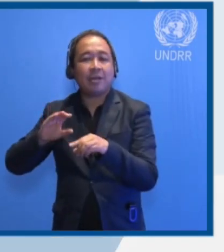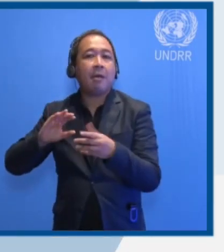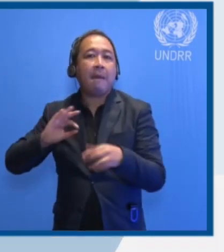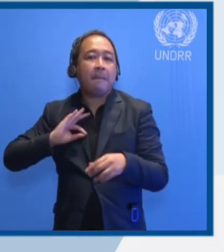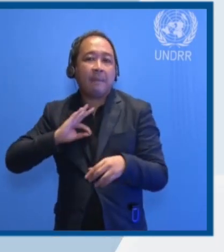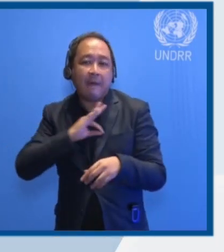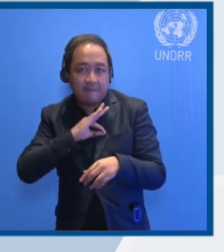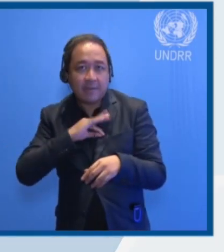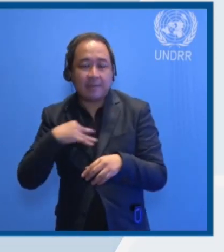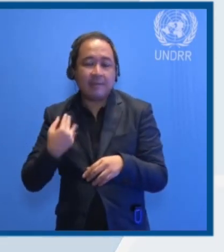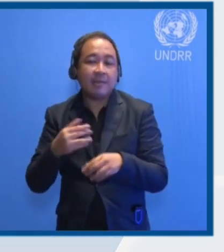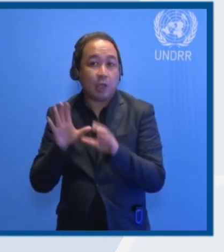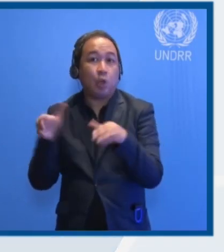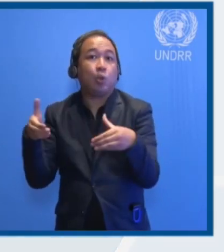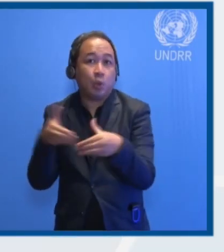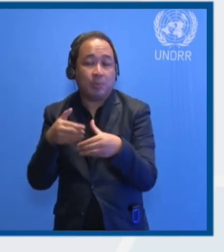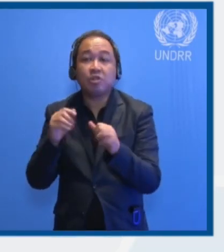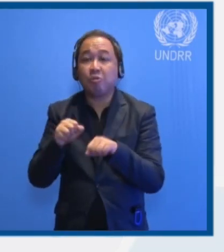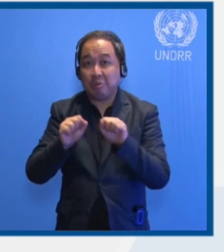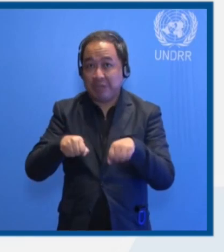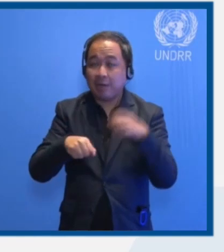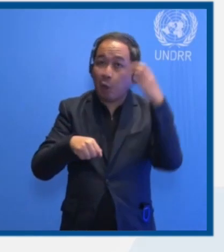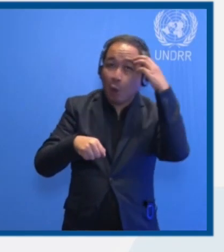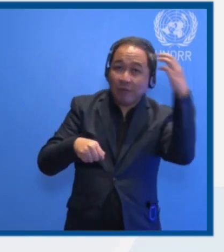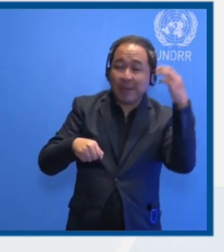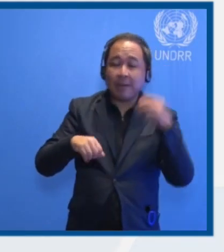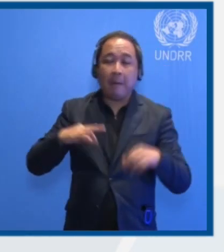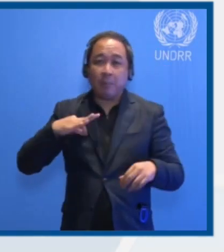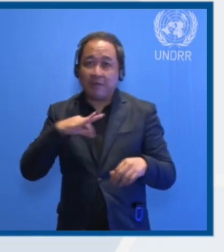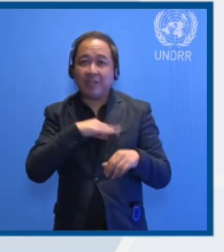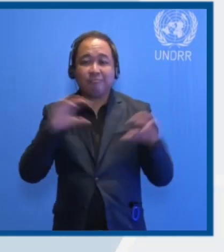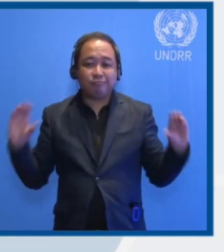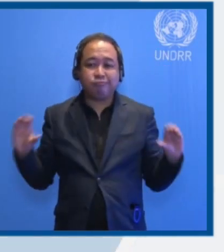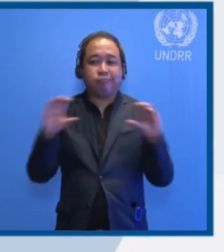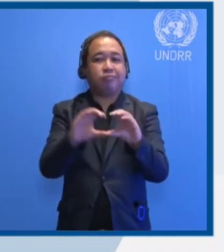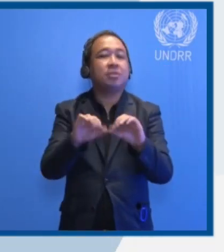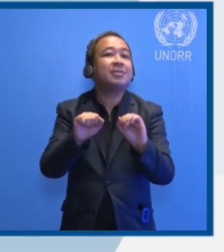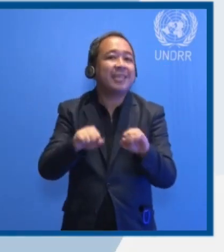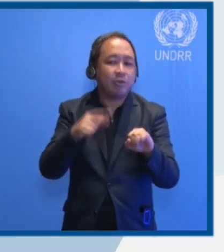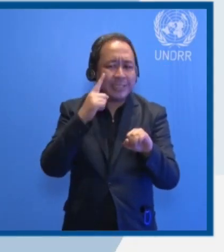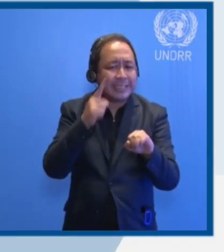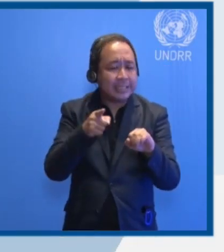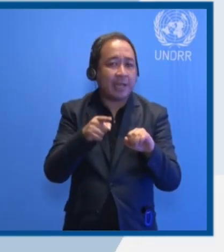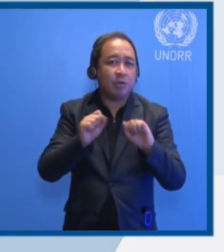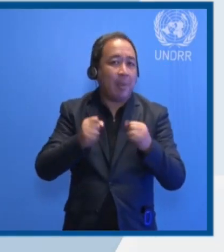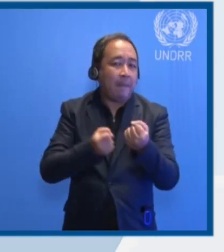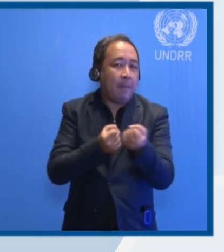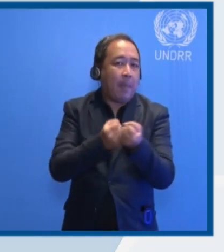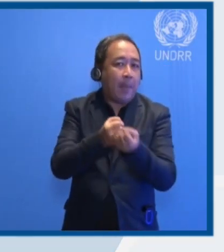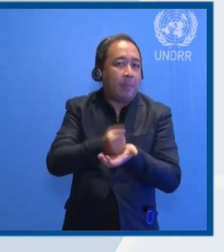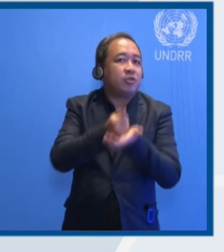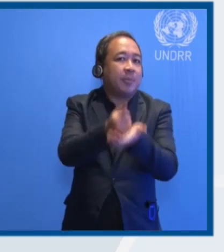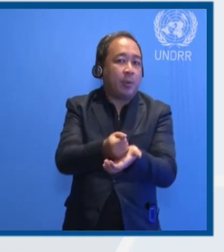lower return investments together. And we need to be creative in how to generate income